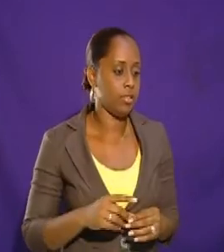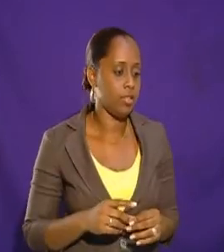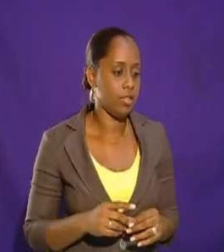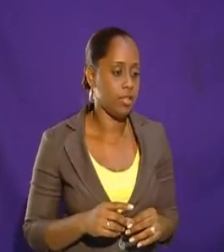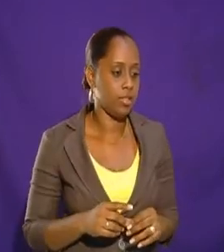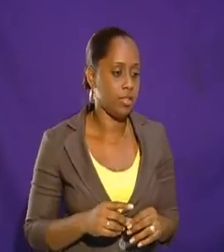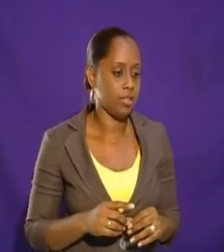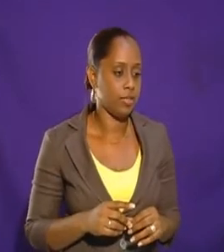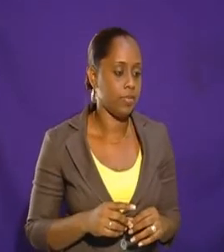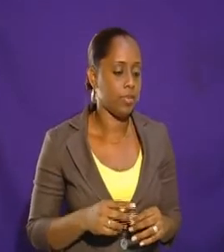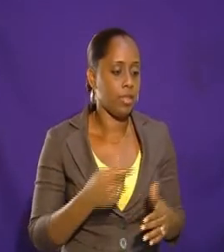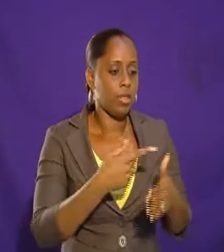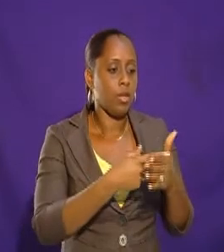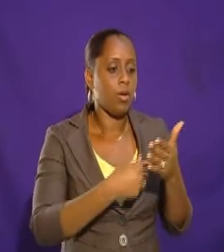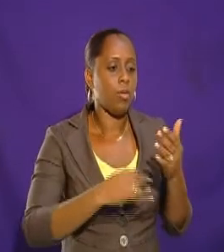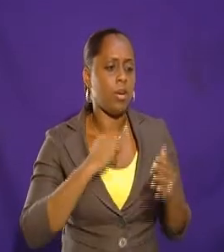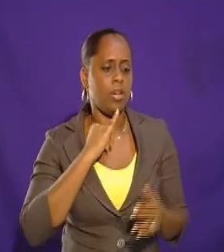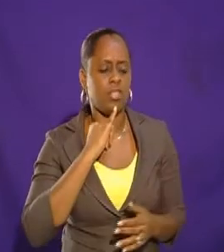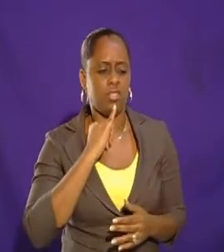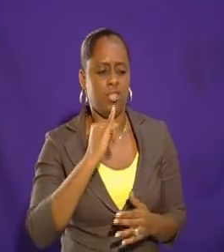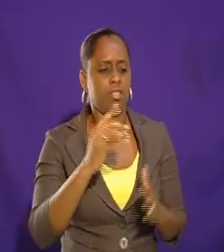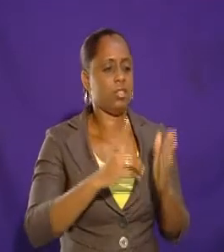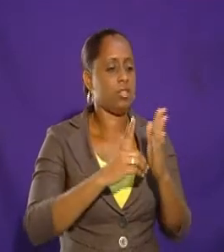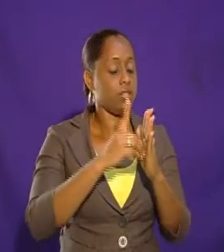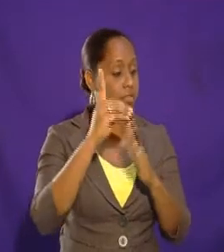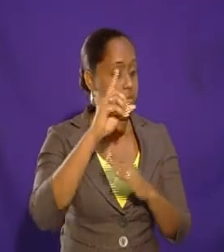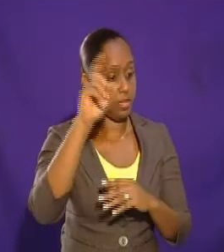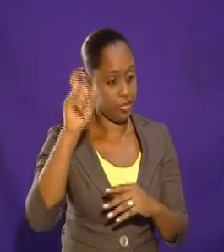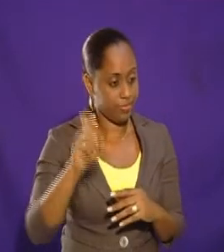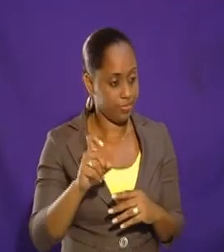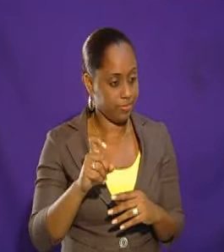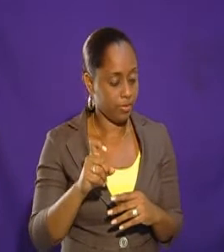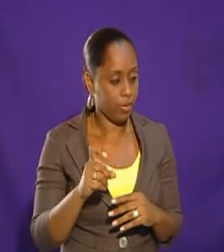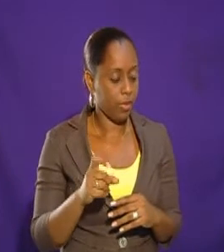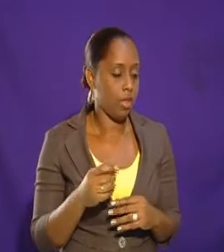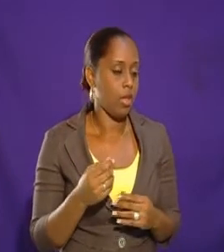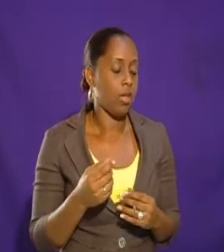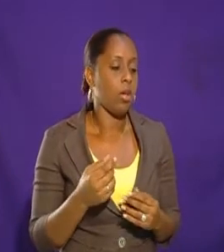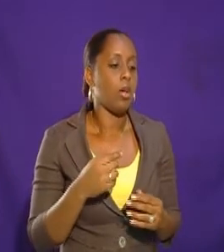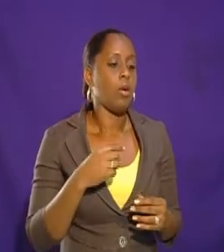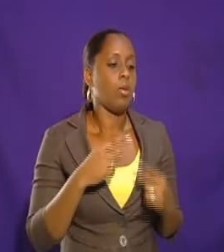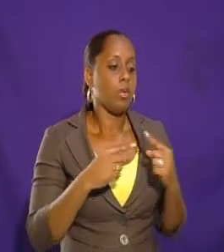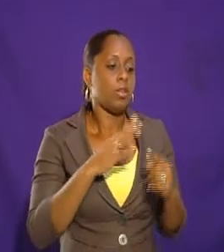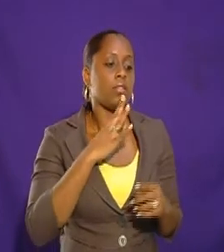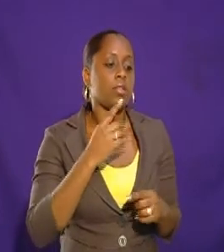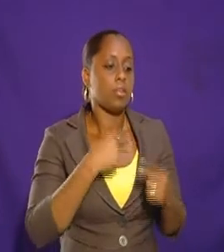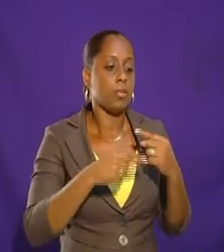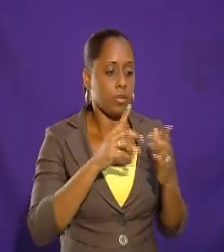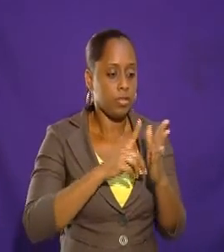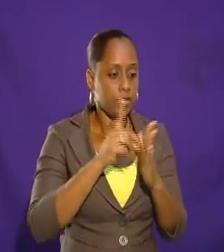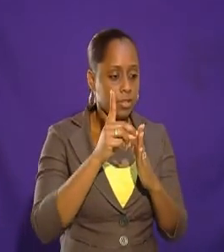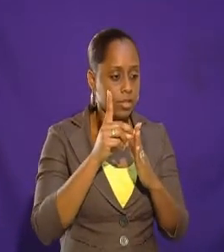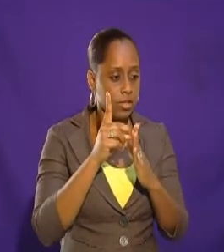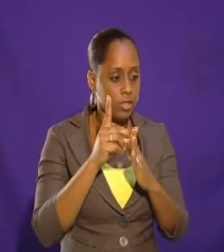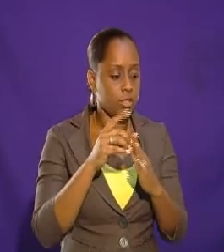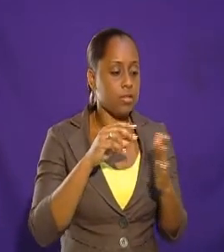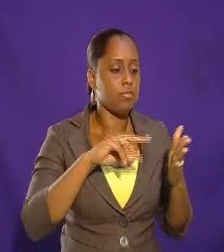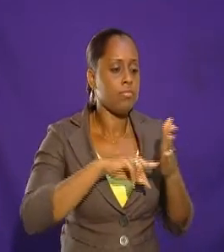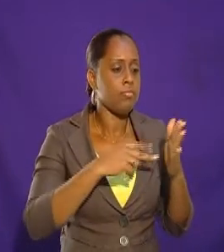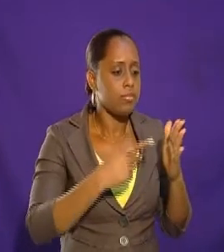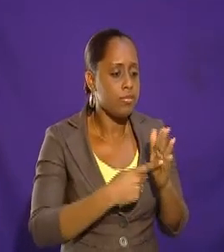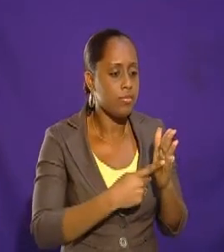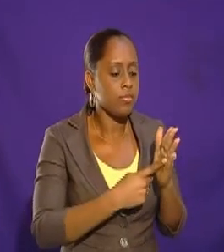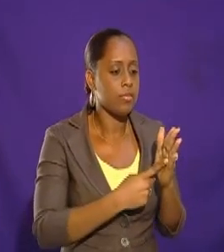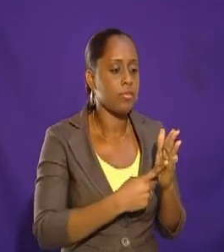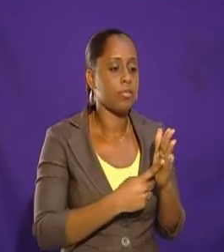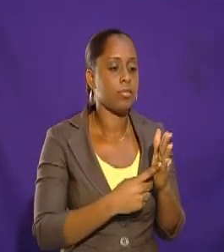development? In relation to land, development means the carrying out of building, engineering, mining or